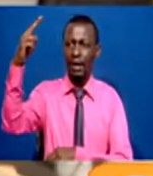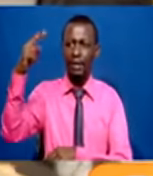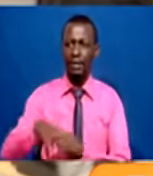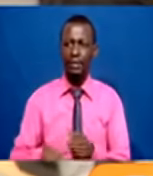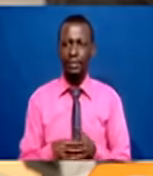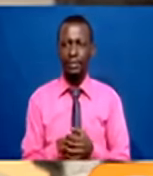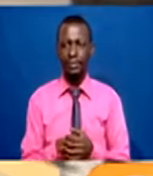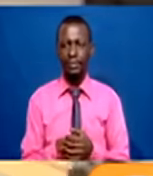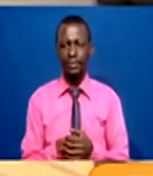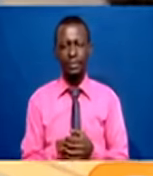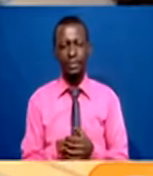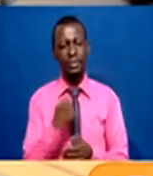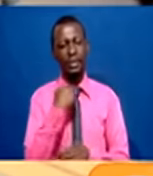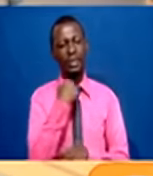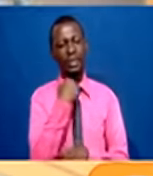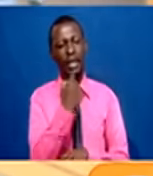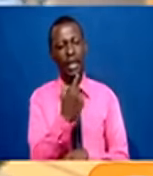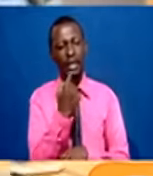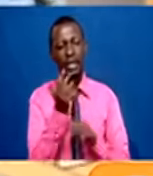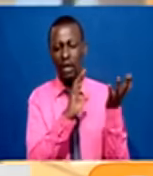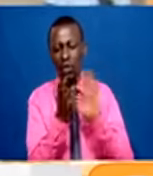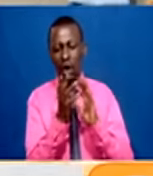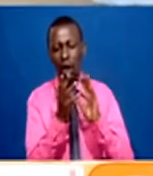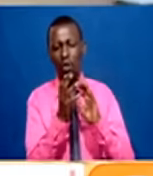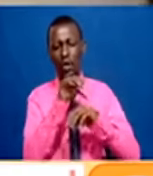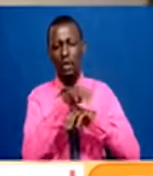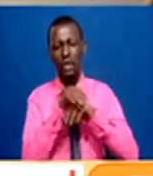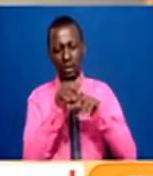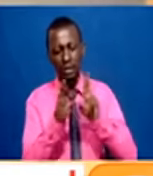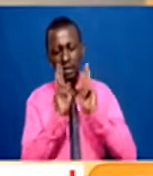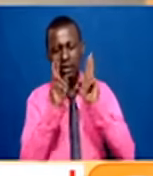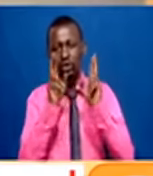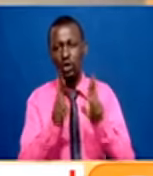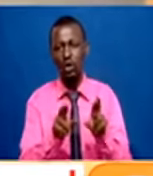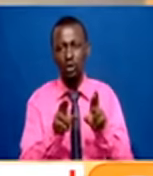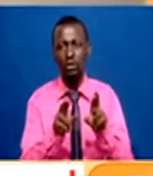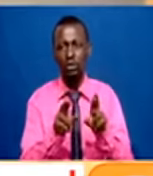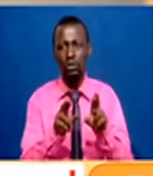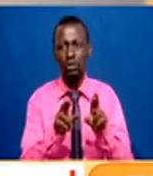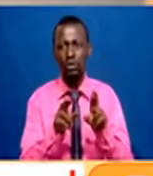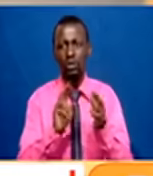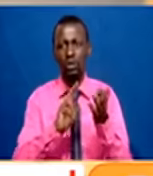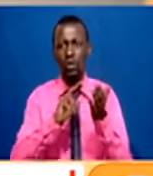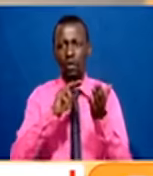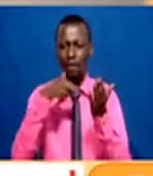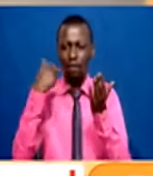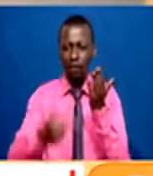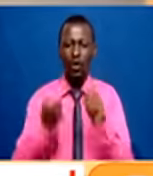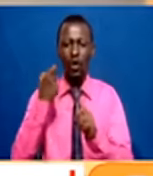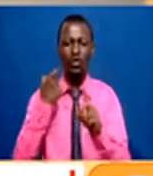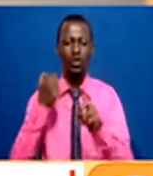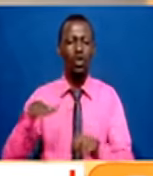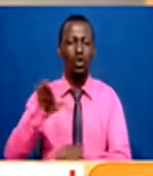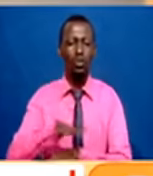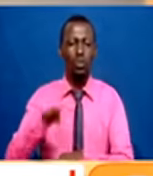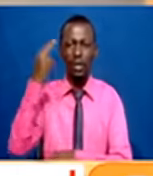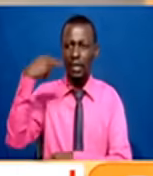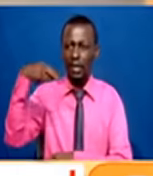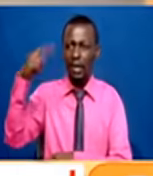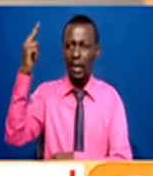that according to the way they have found, is that it was consistent with a fall from a higher ground. When